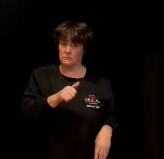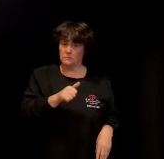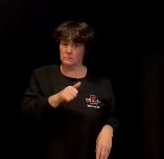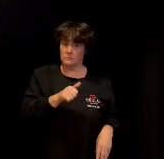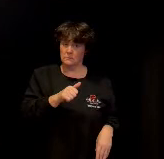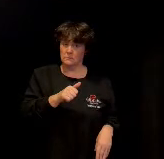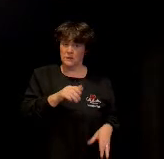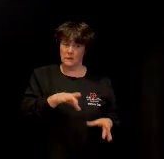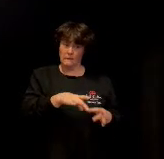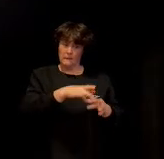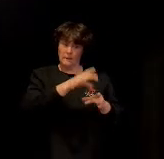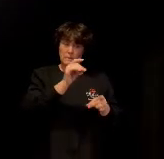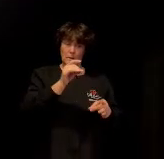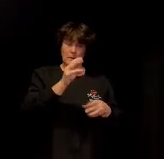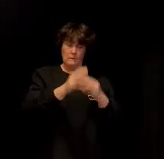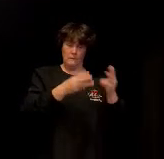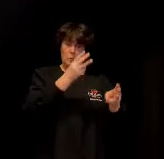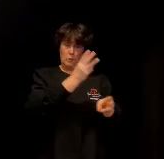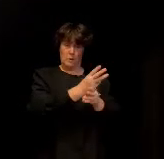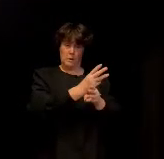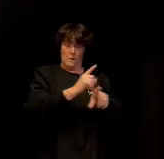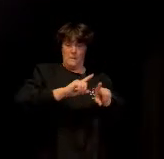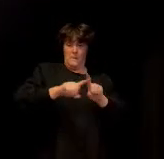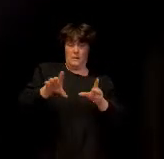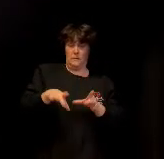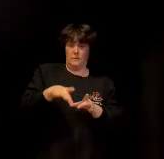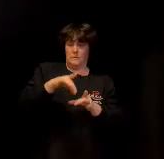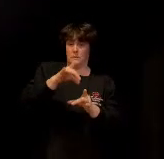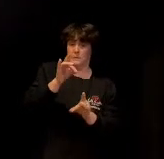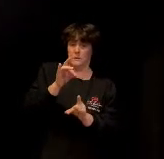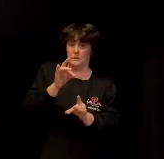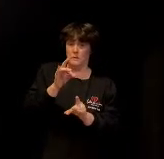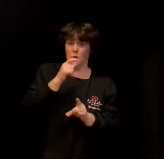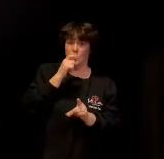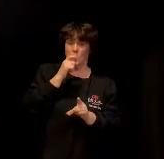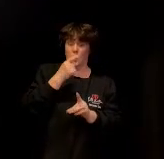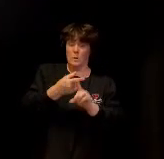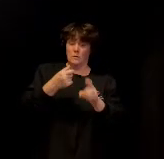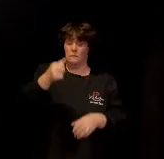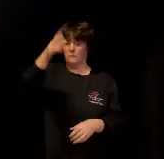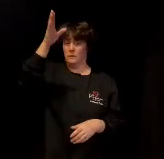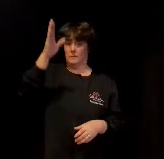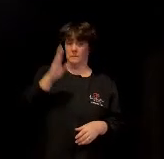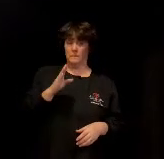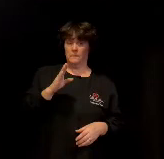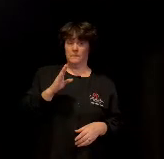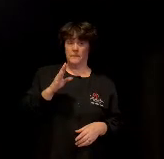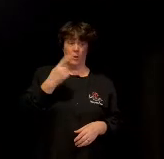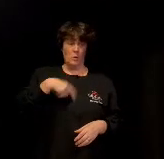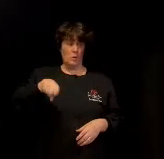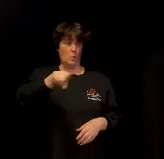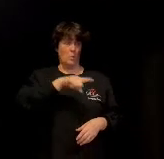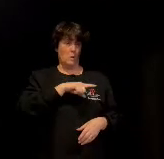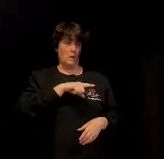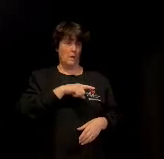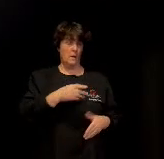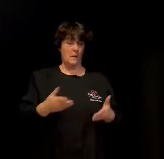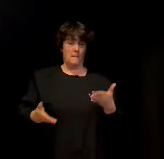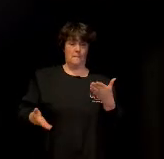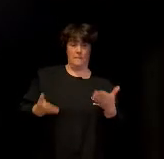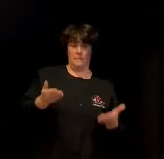the spirit of the world, but the Spirit who is from God, that we might, what's the next